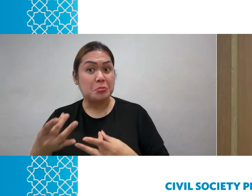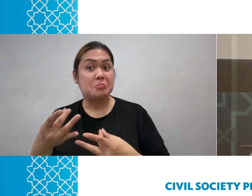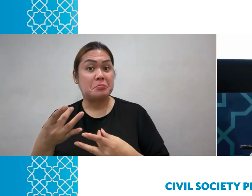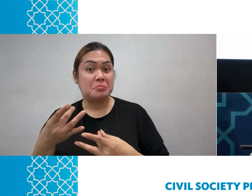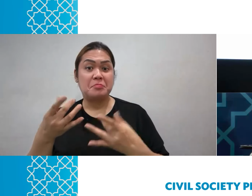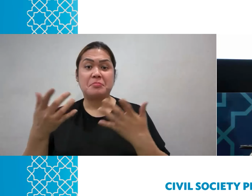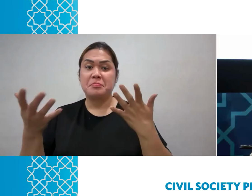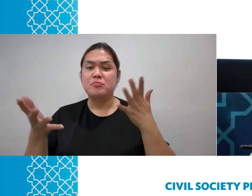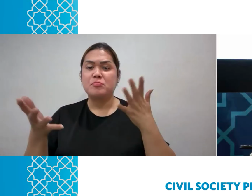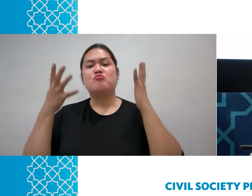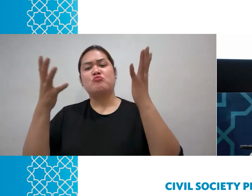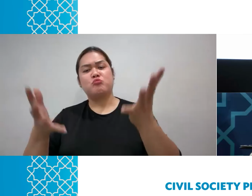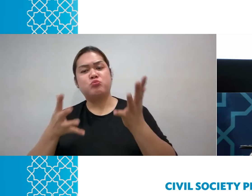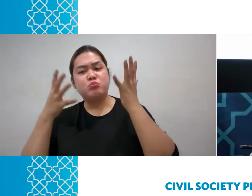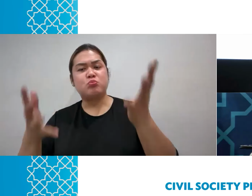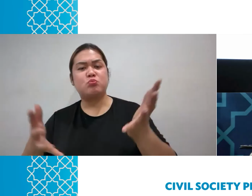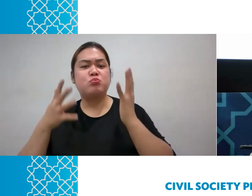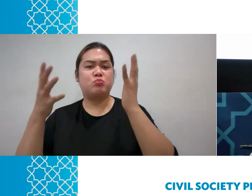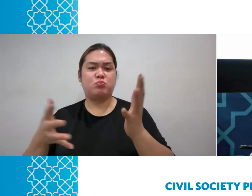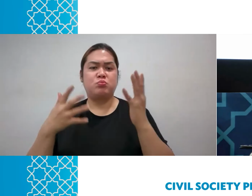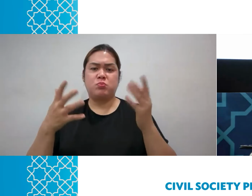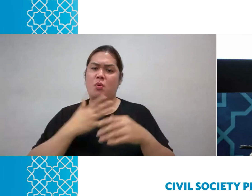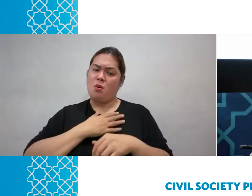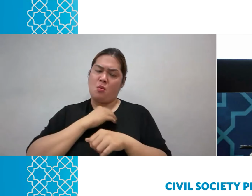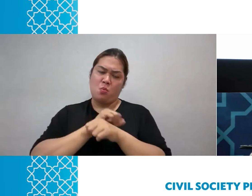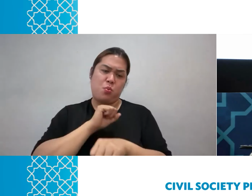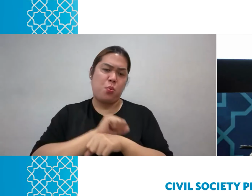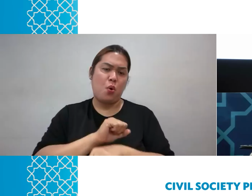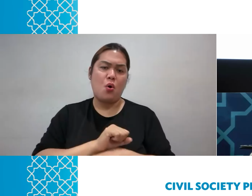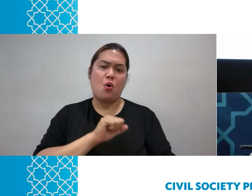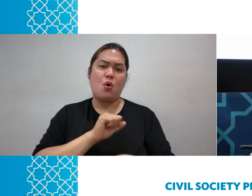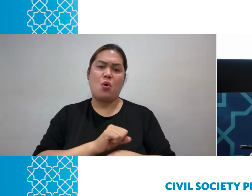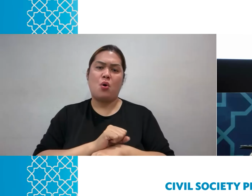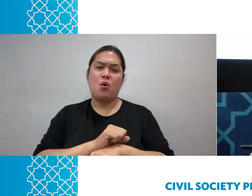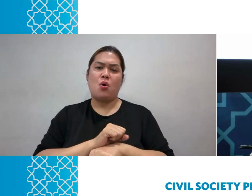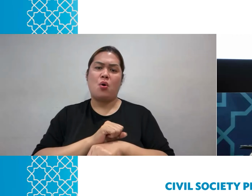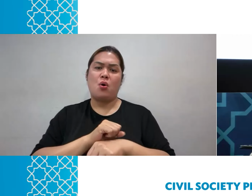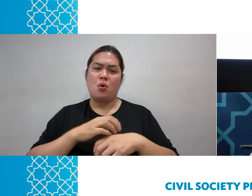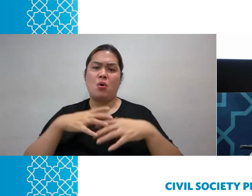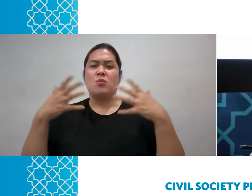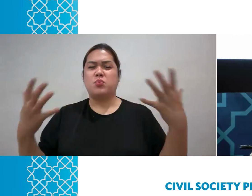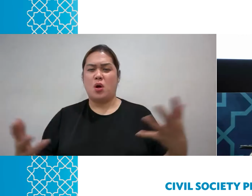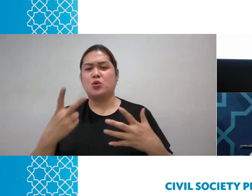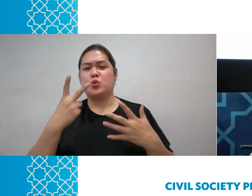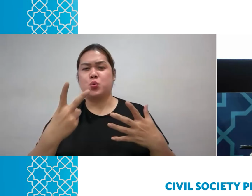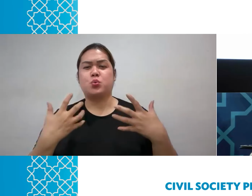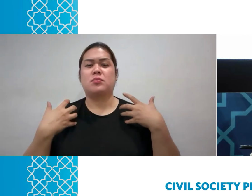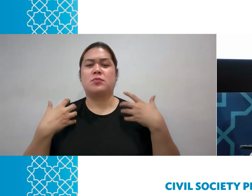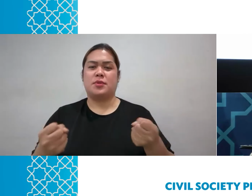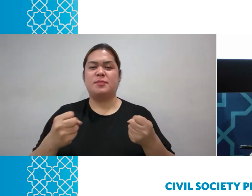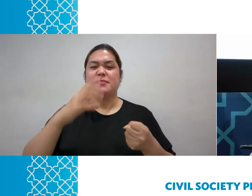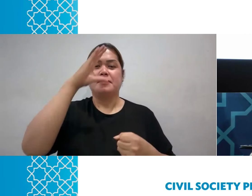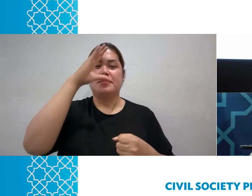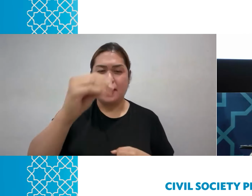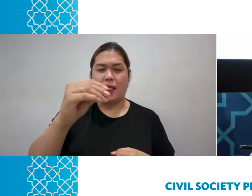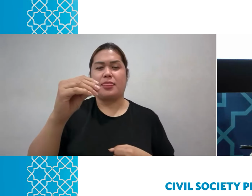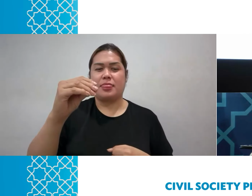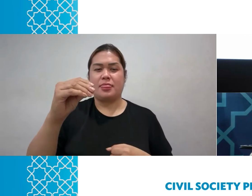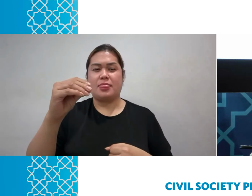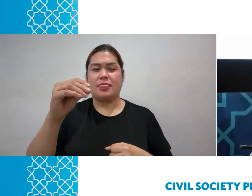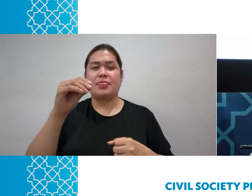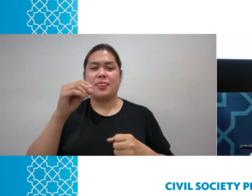When I talk about my work is about these two heavily male-dominated infrastructure sectors.